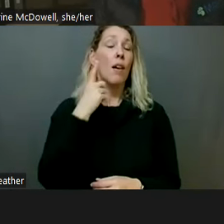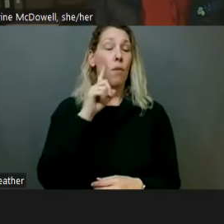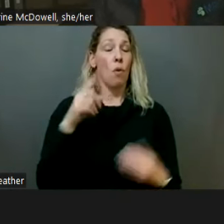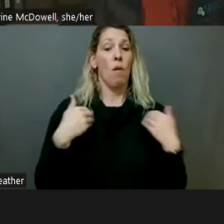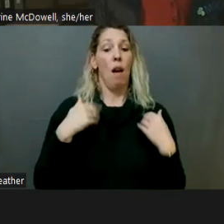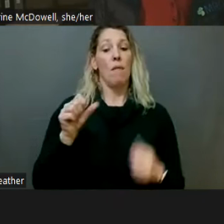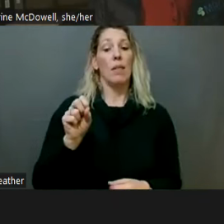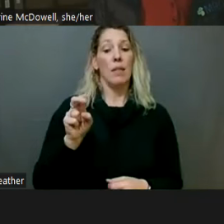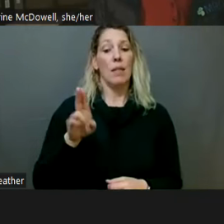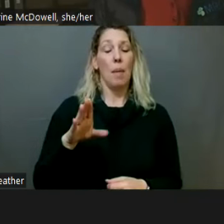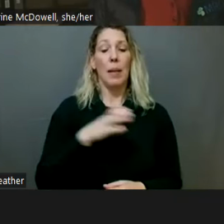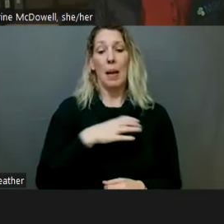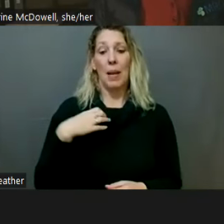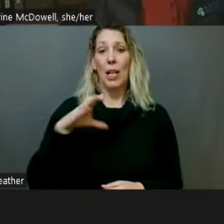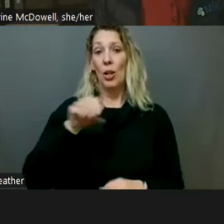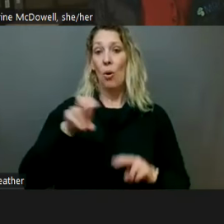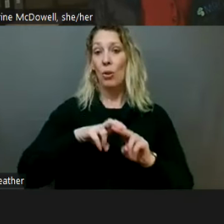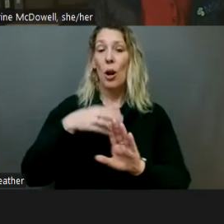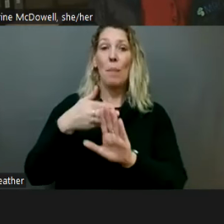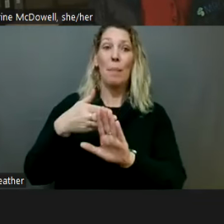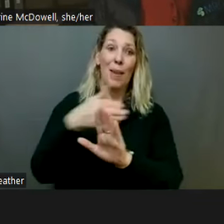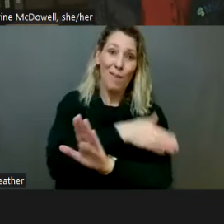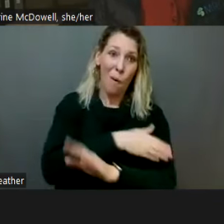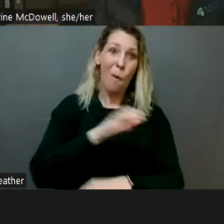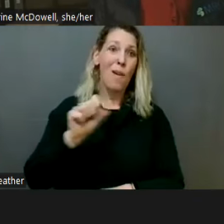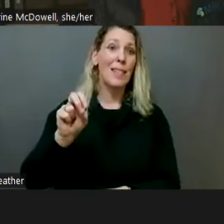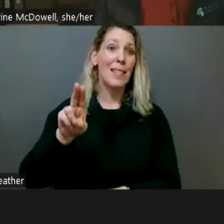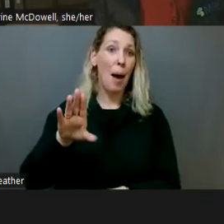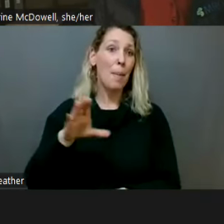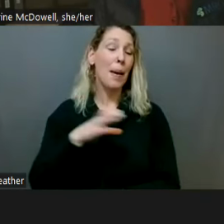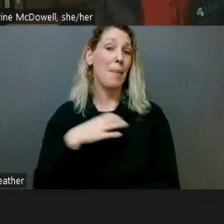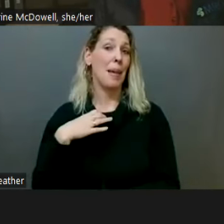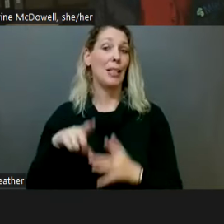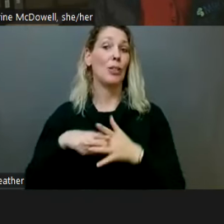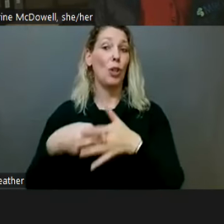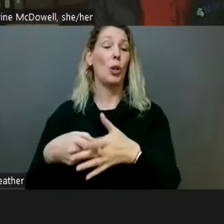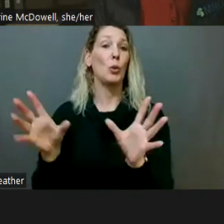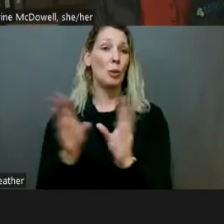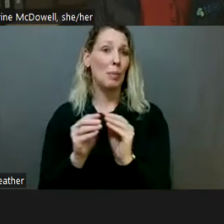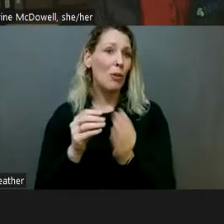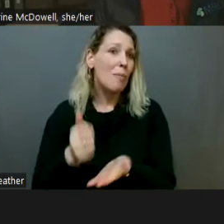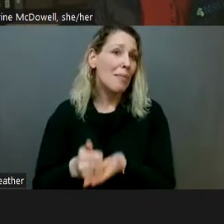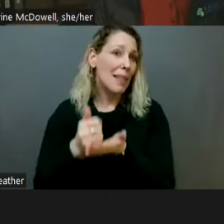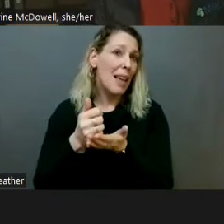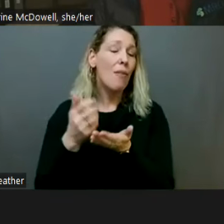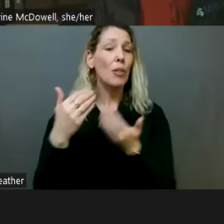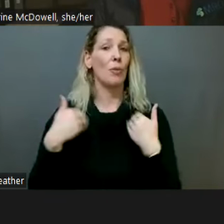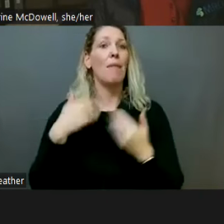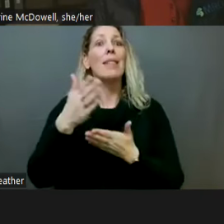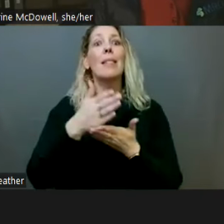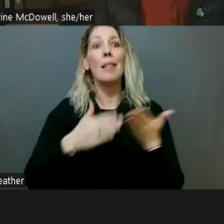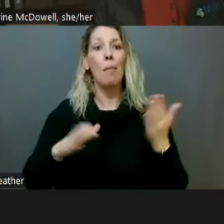subcommittee co-chairs prior to the subcommittees starting to meet, it would be helpful to have at least some of the